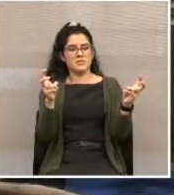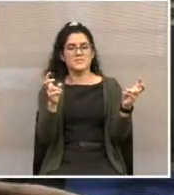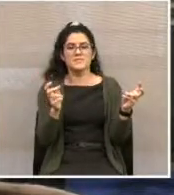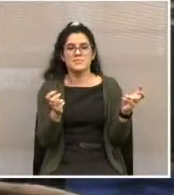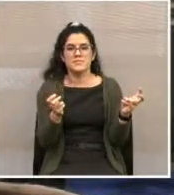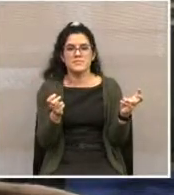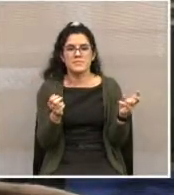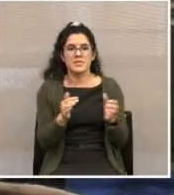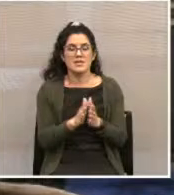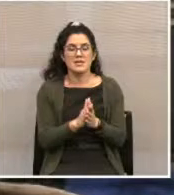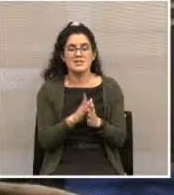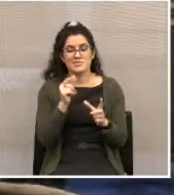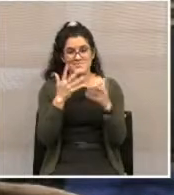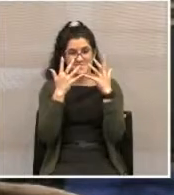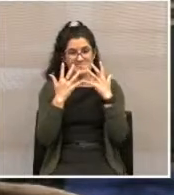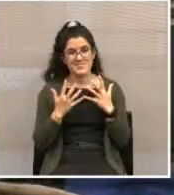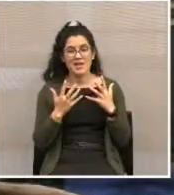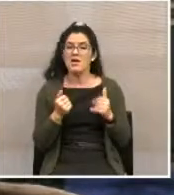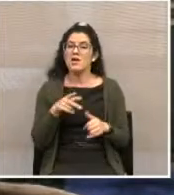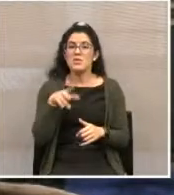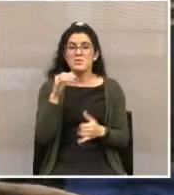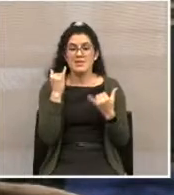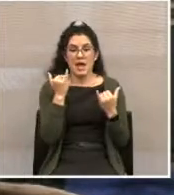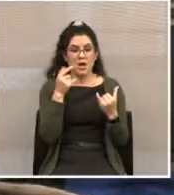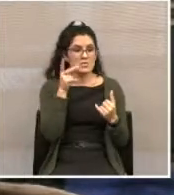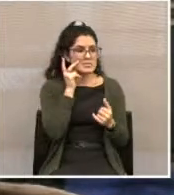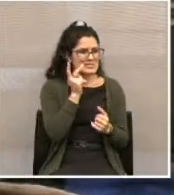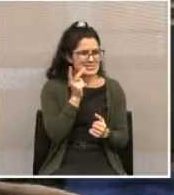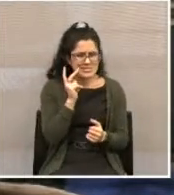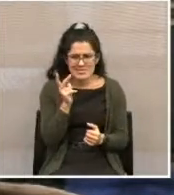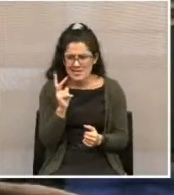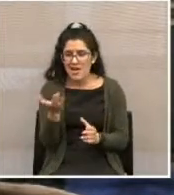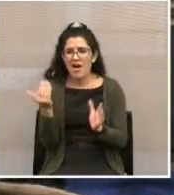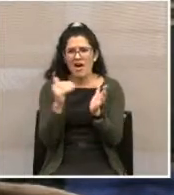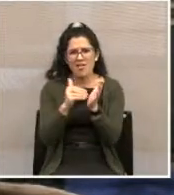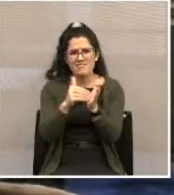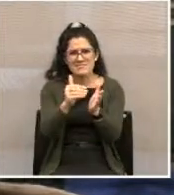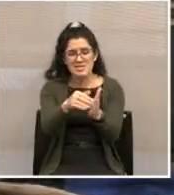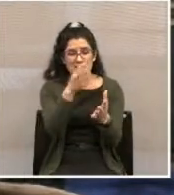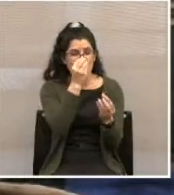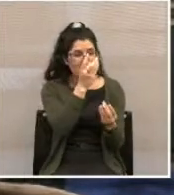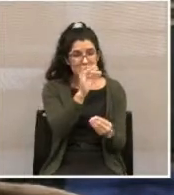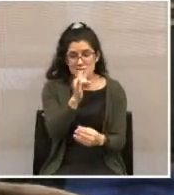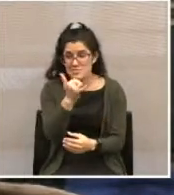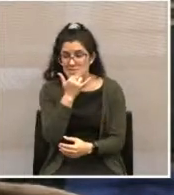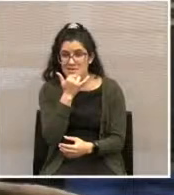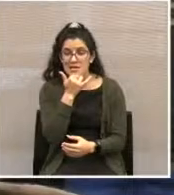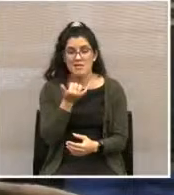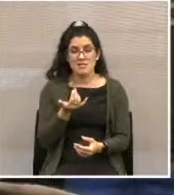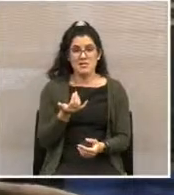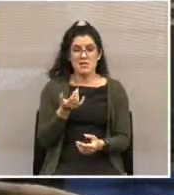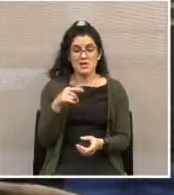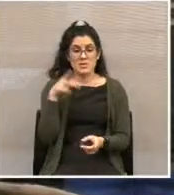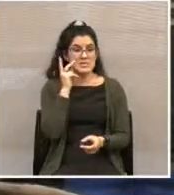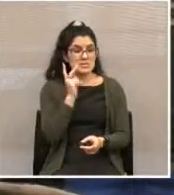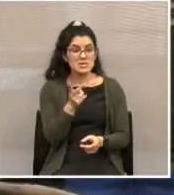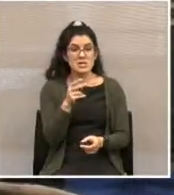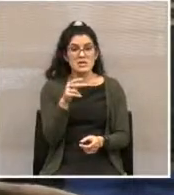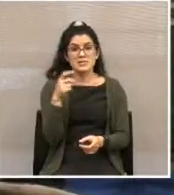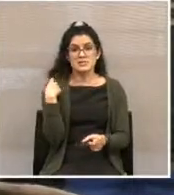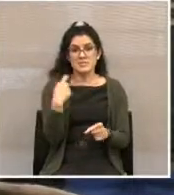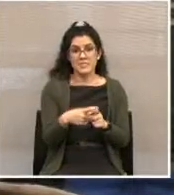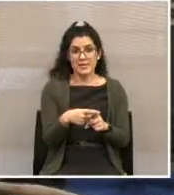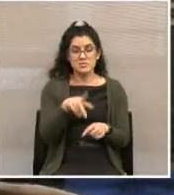But unfortunately, we are seeing this spread and repeated over and over again in mainstream Spanish media, whether